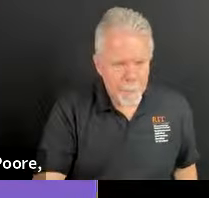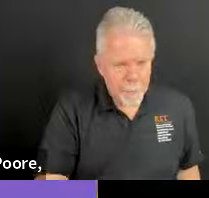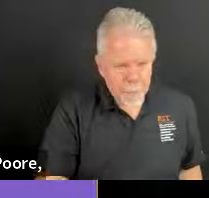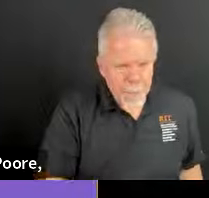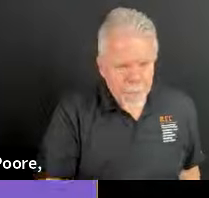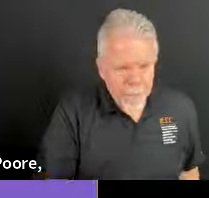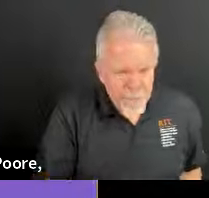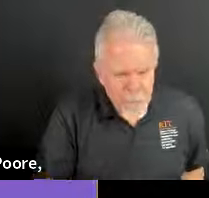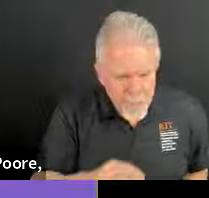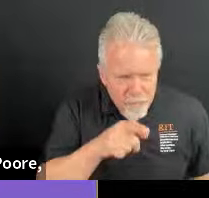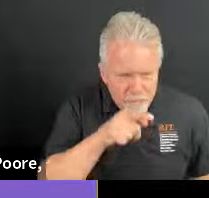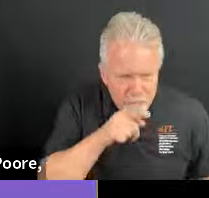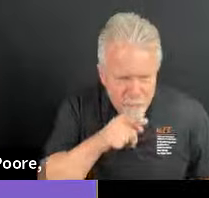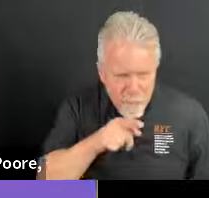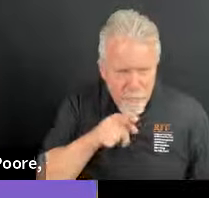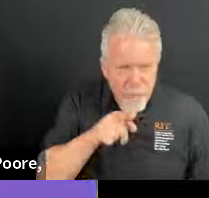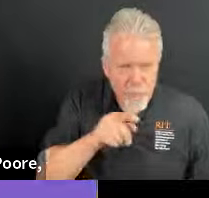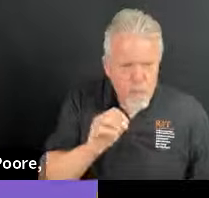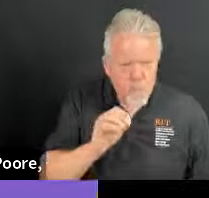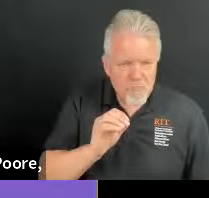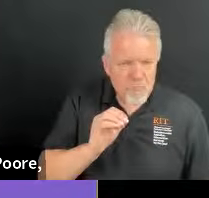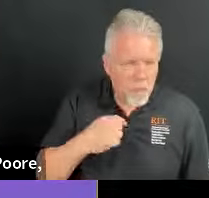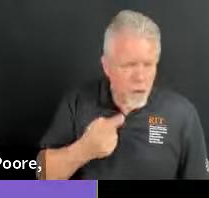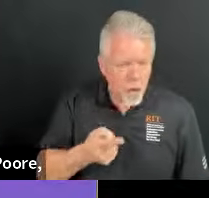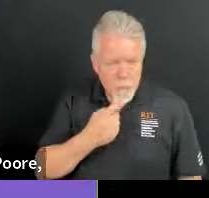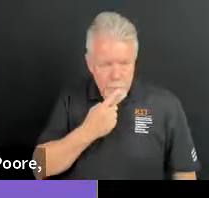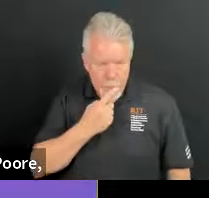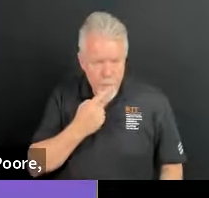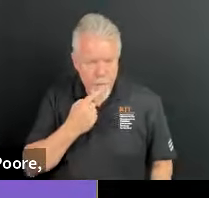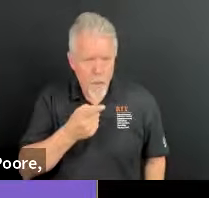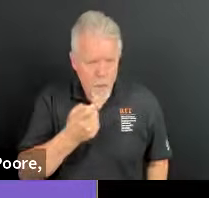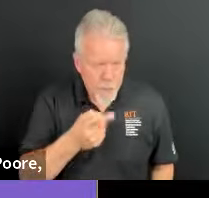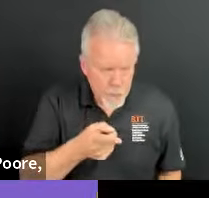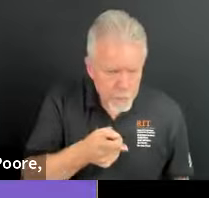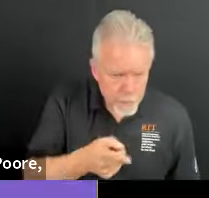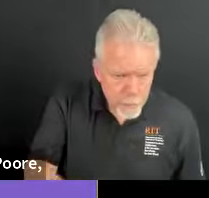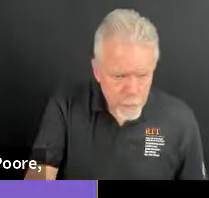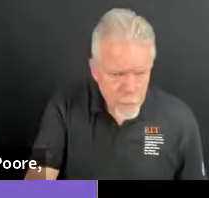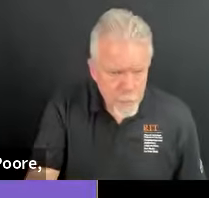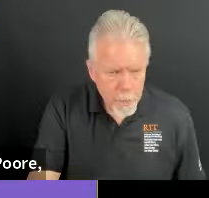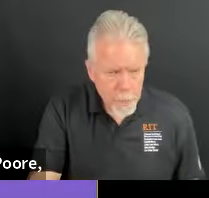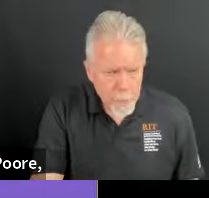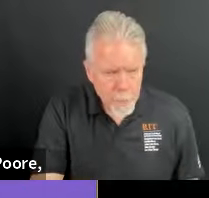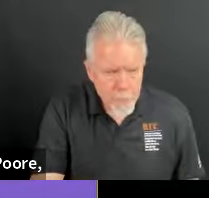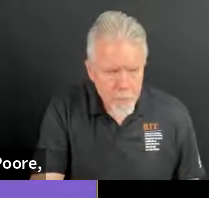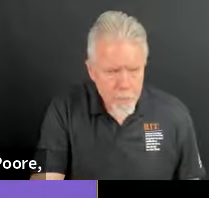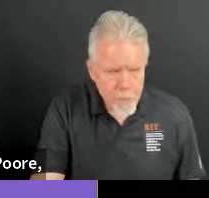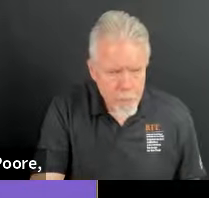if anyone has any questions, please do put it in the chat. Let's see. Okay,